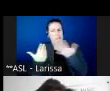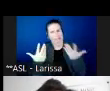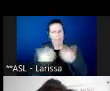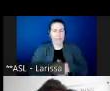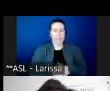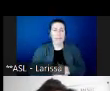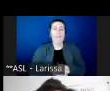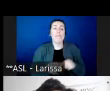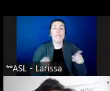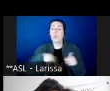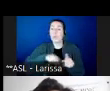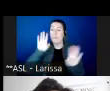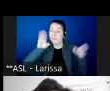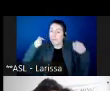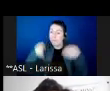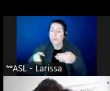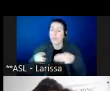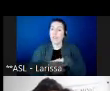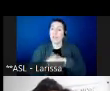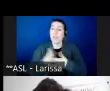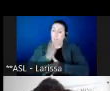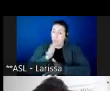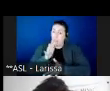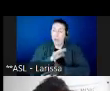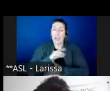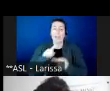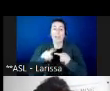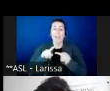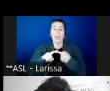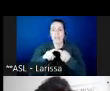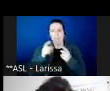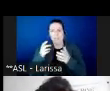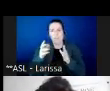primary care, acute care, and access to surgeries.